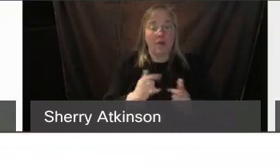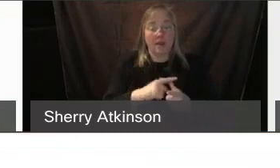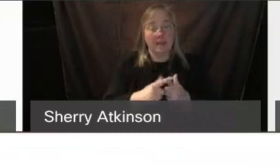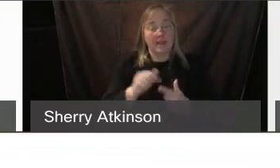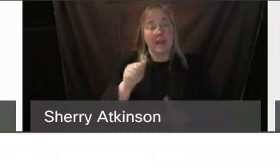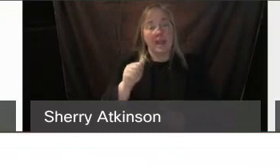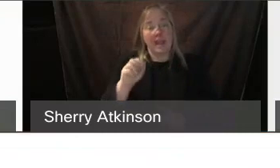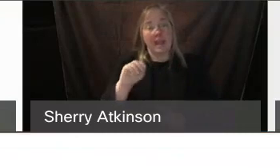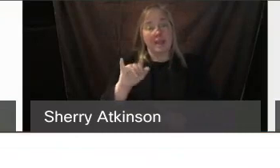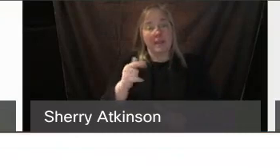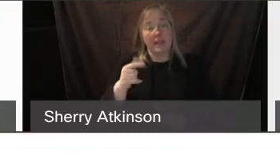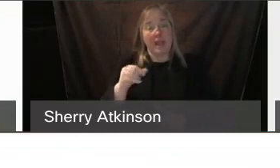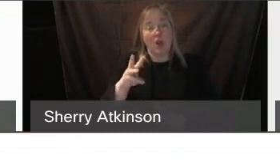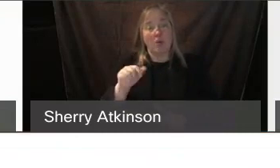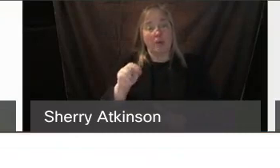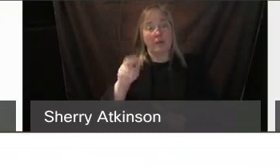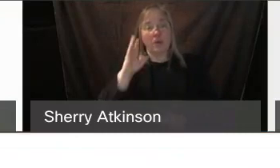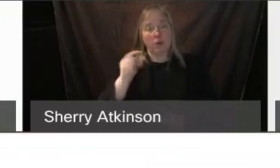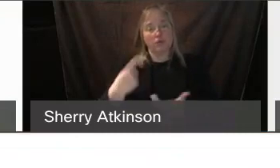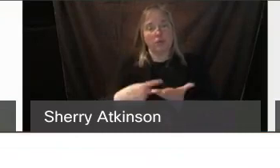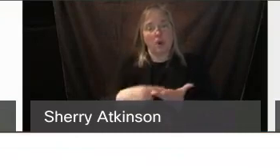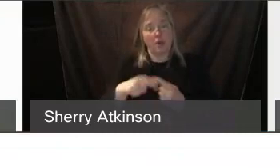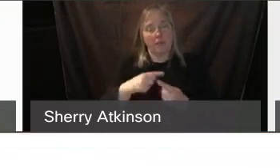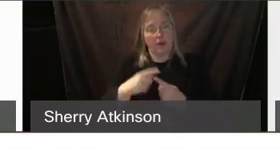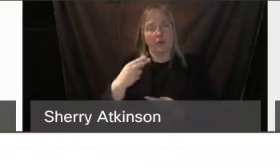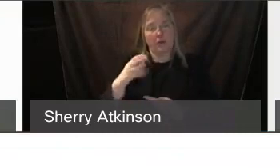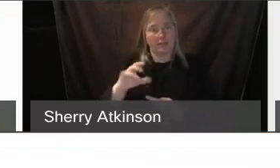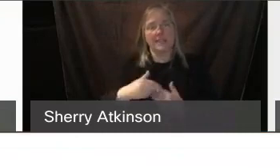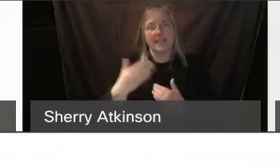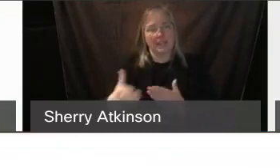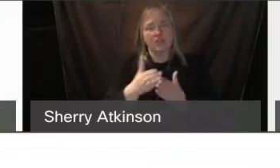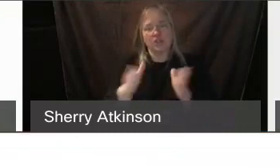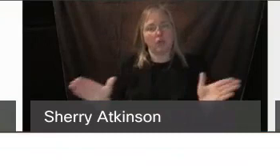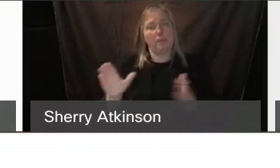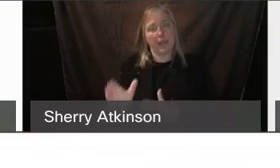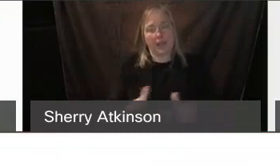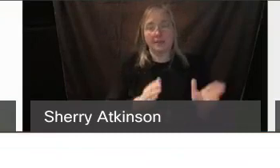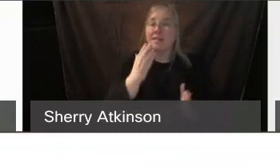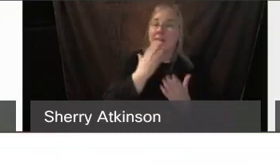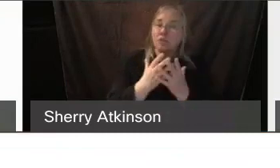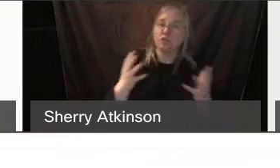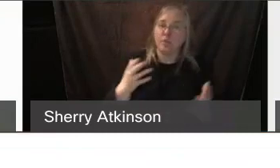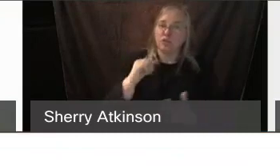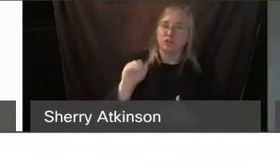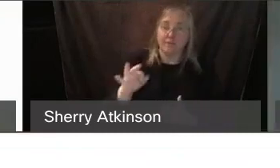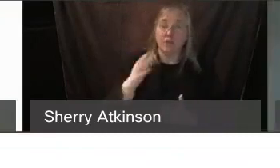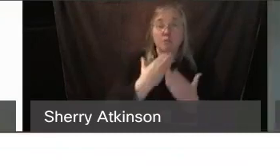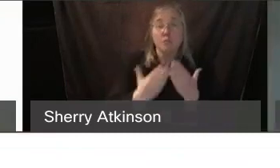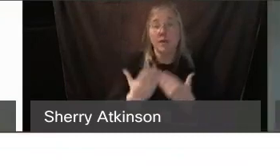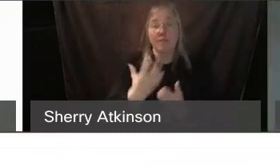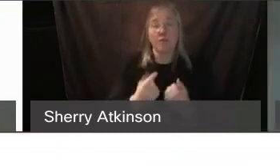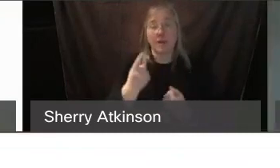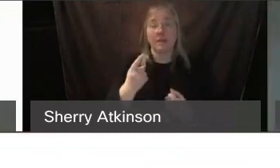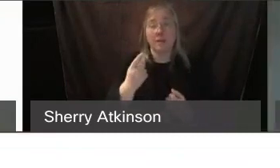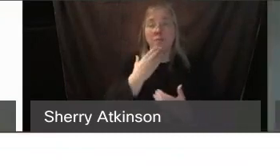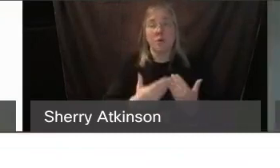is going to talk about Howard County's next general plan. Thank you so much, Jeff. Good morning, everyone. Amy